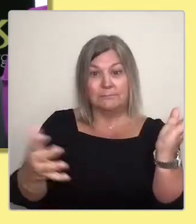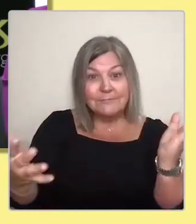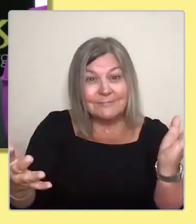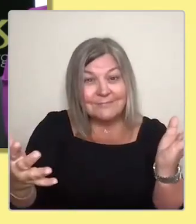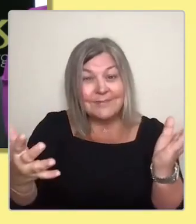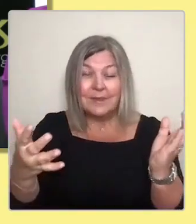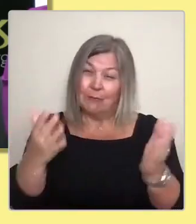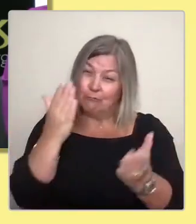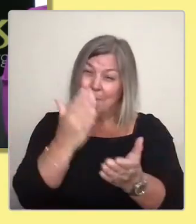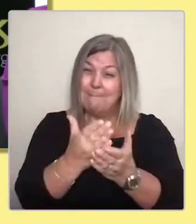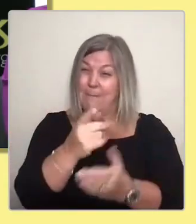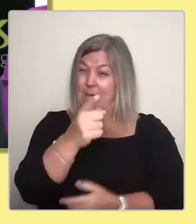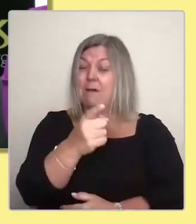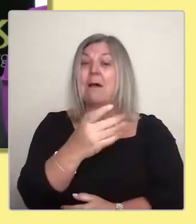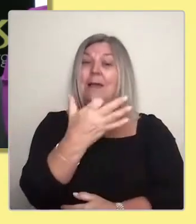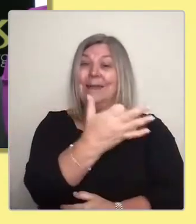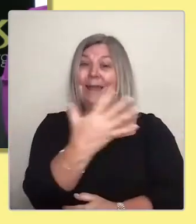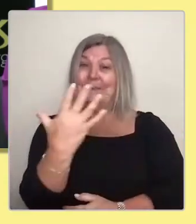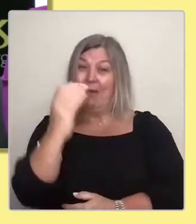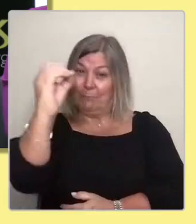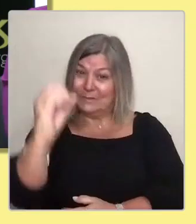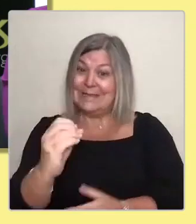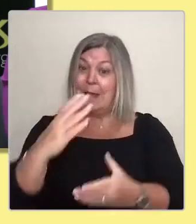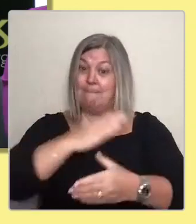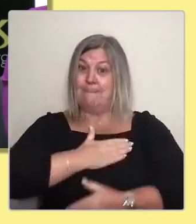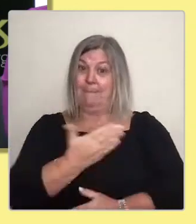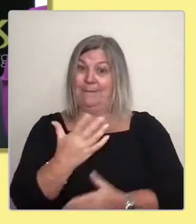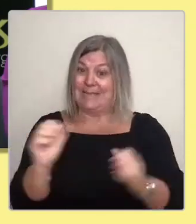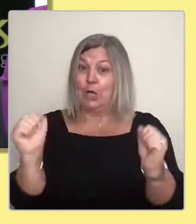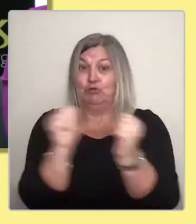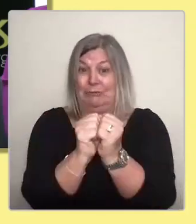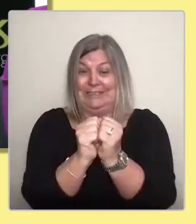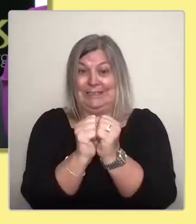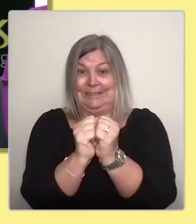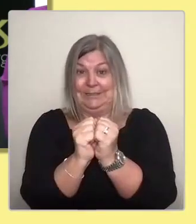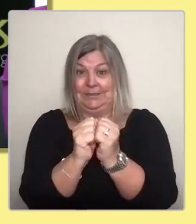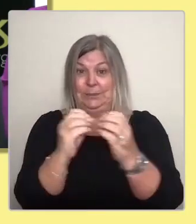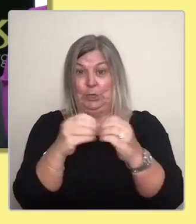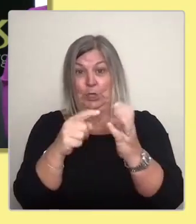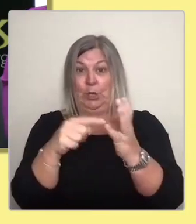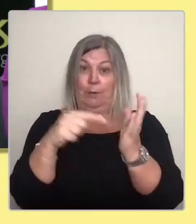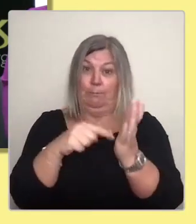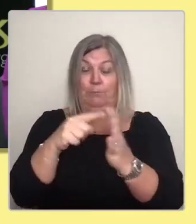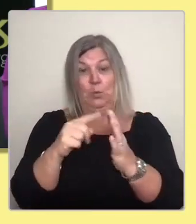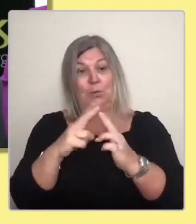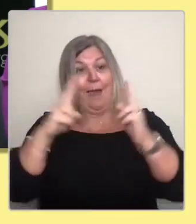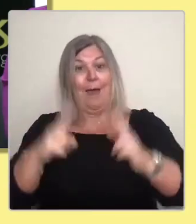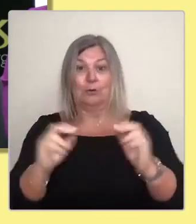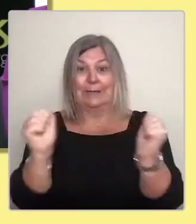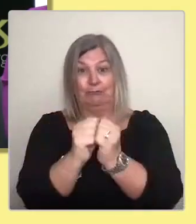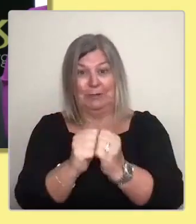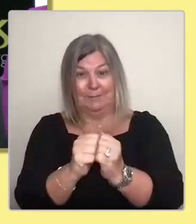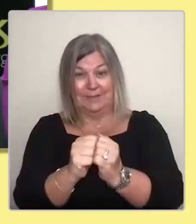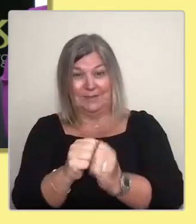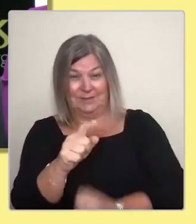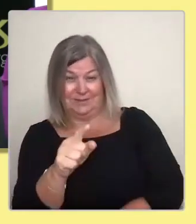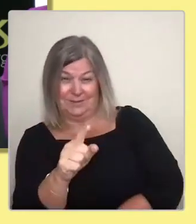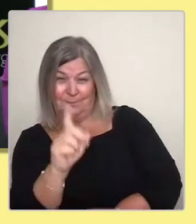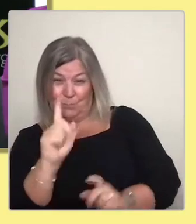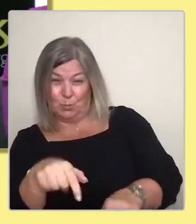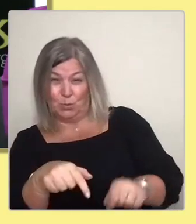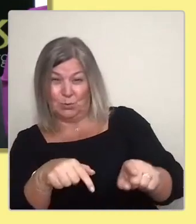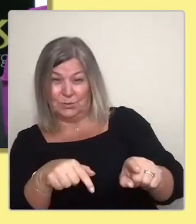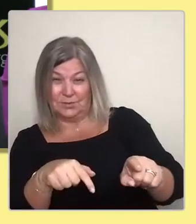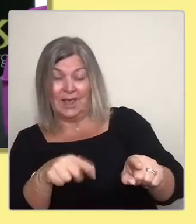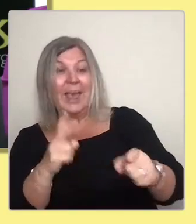rejecting the Greens, and you'd then have to go and pass legislation and pass your first budget with the support of Douglas Ross or Anna Sauer. Good